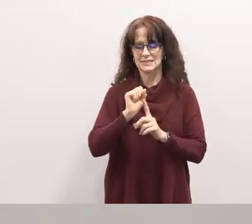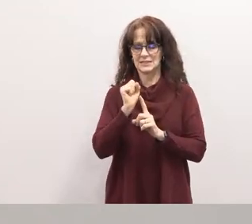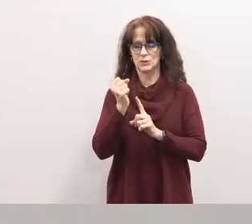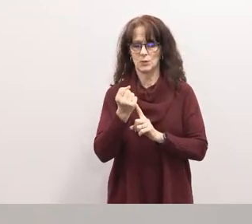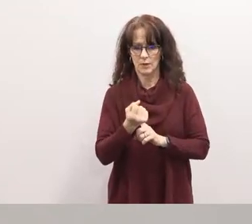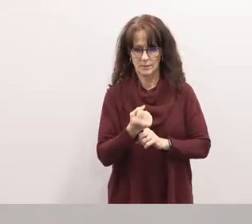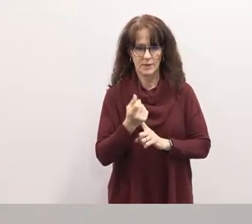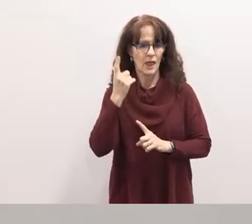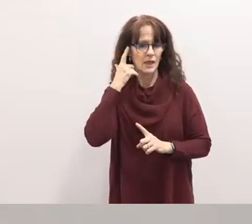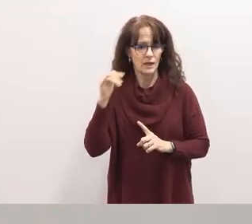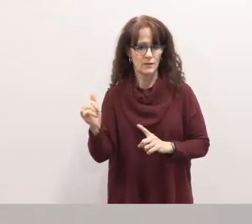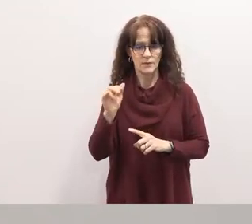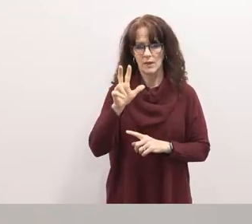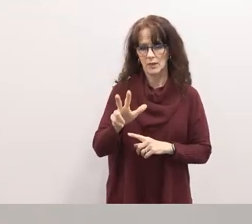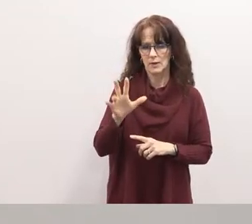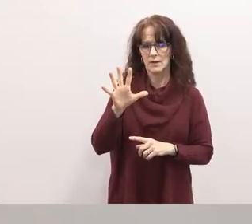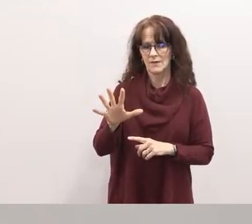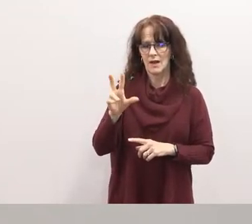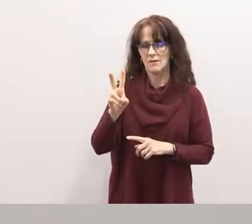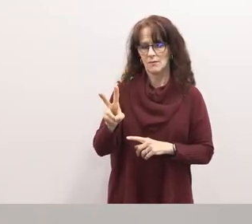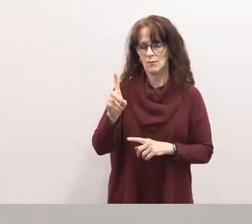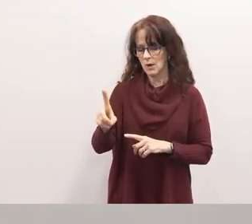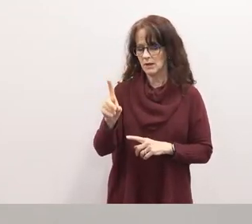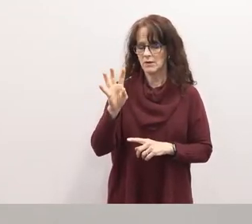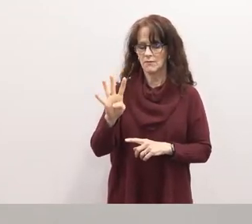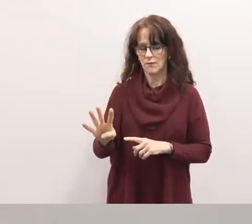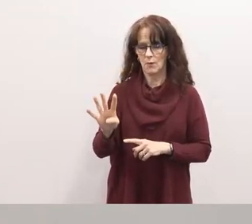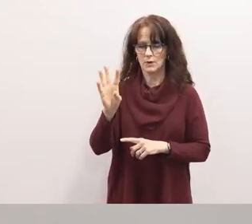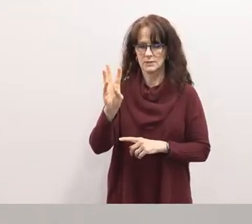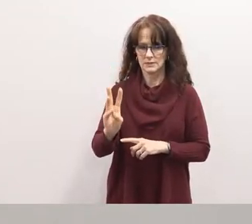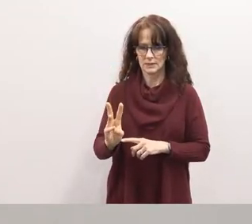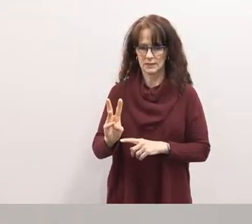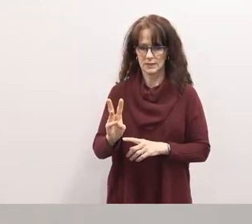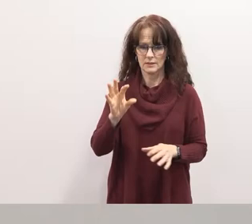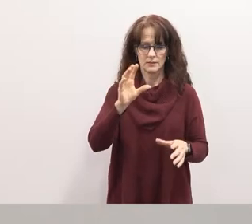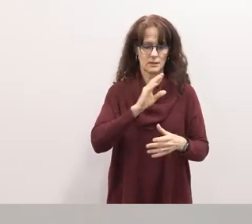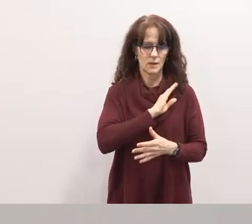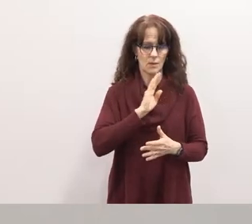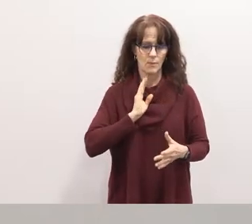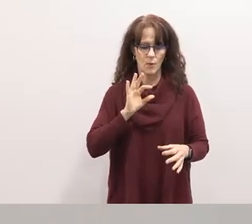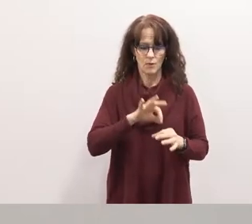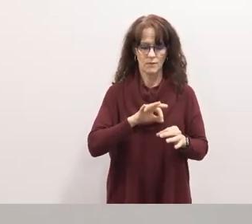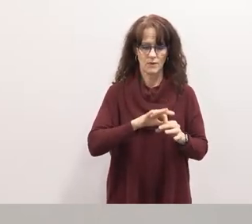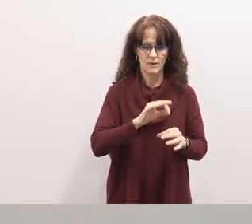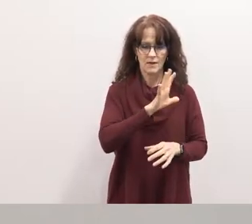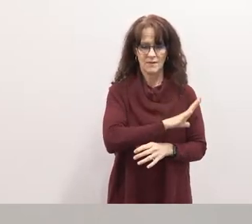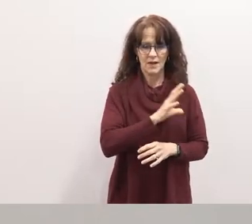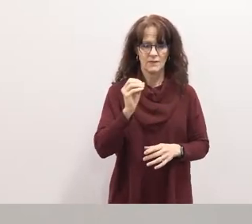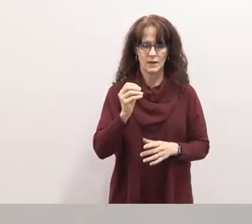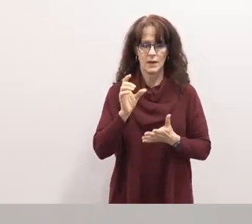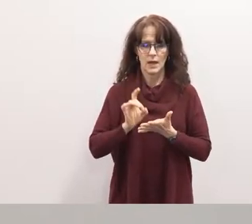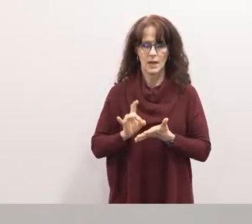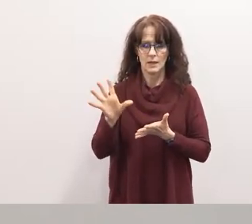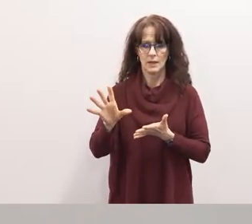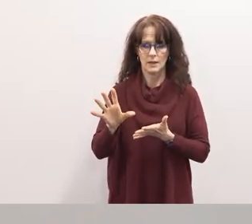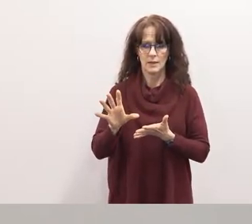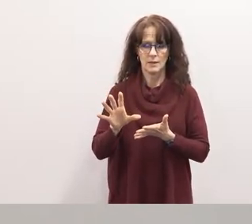Code 35146, the board voted 5-0 to expel a student ID